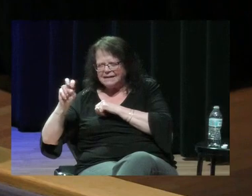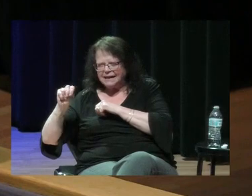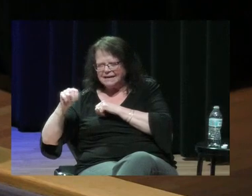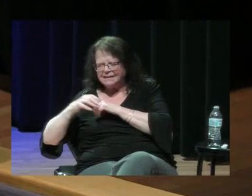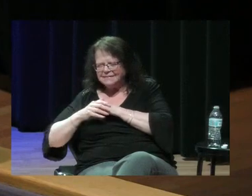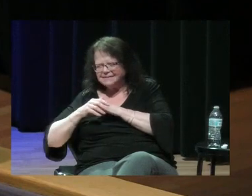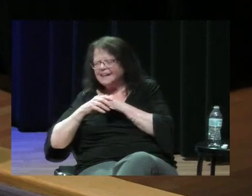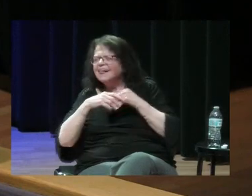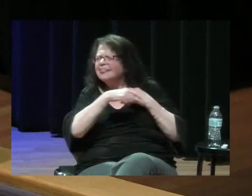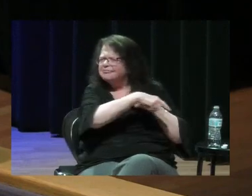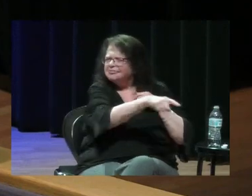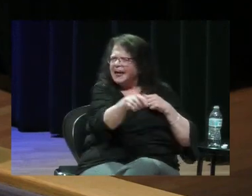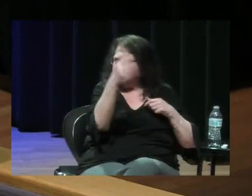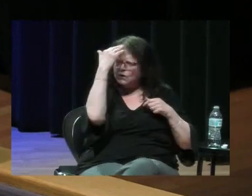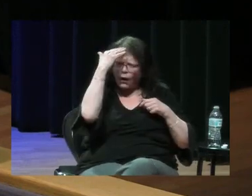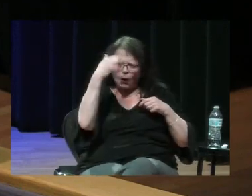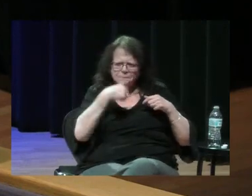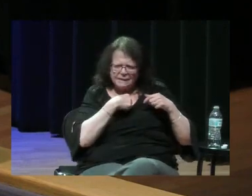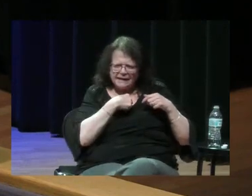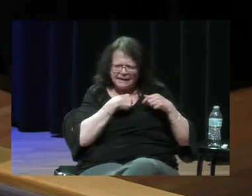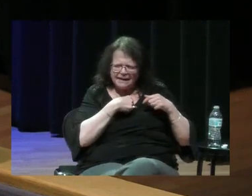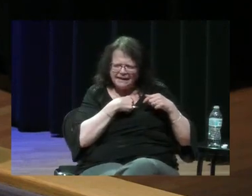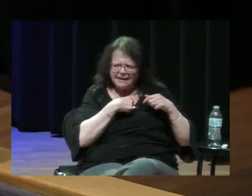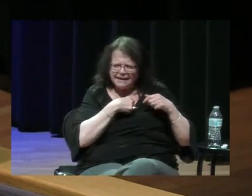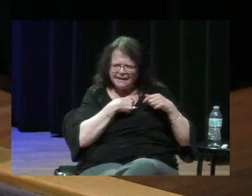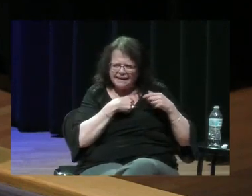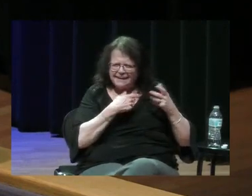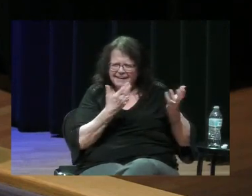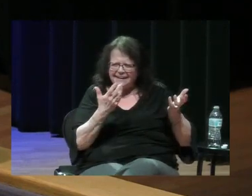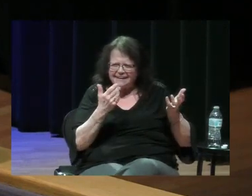It's like not a surprise, you know? Like I do this for a living.